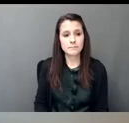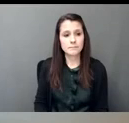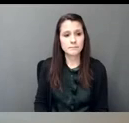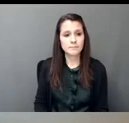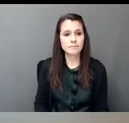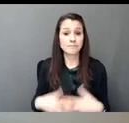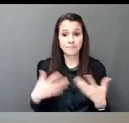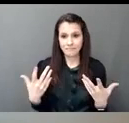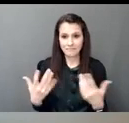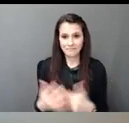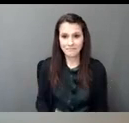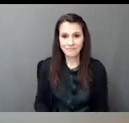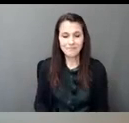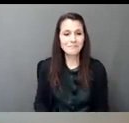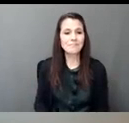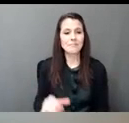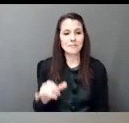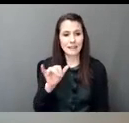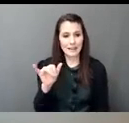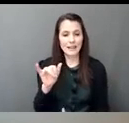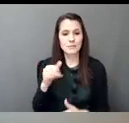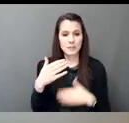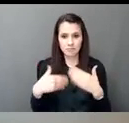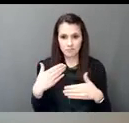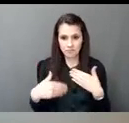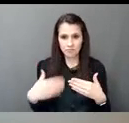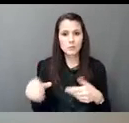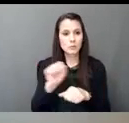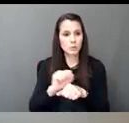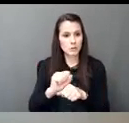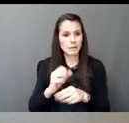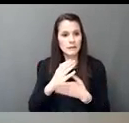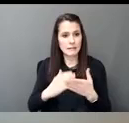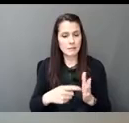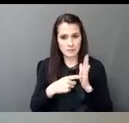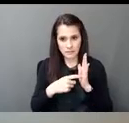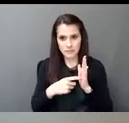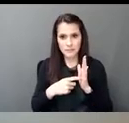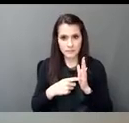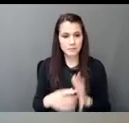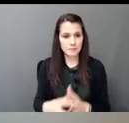So as we go through and work on some of these things,